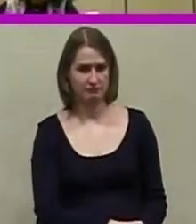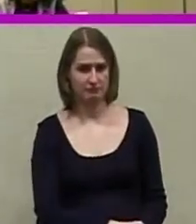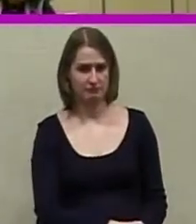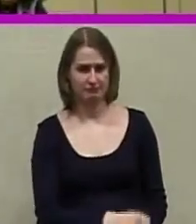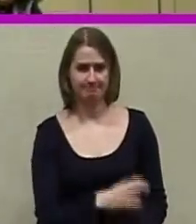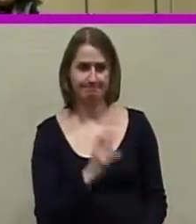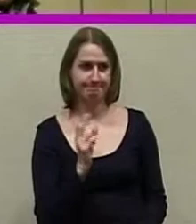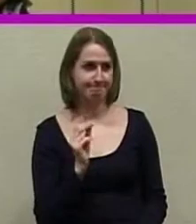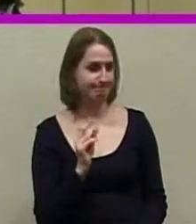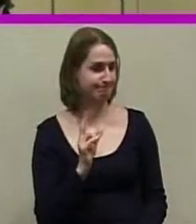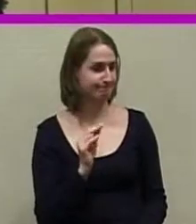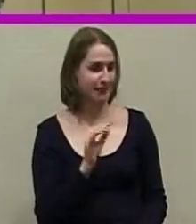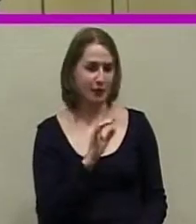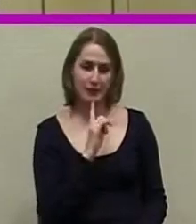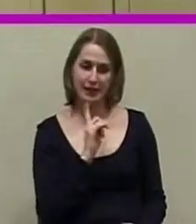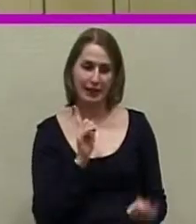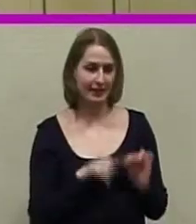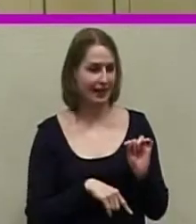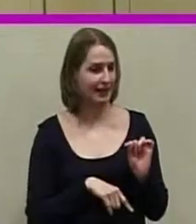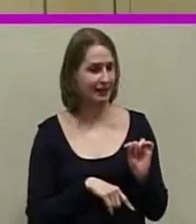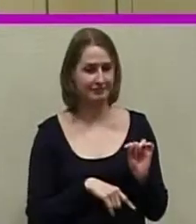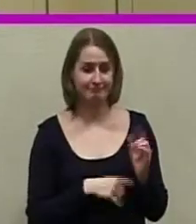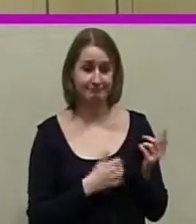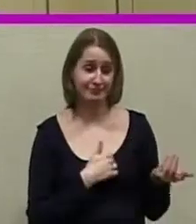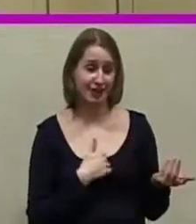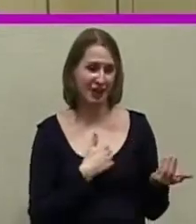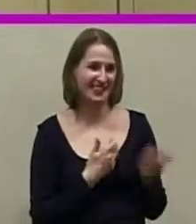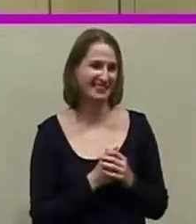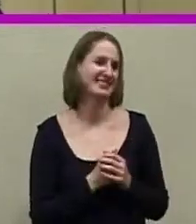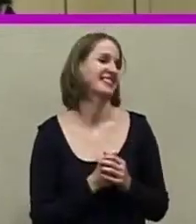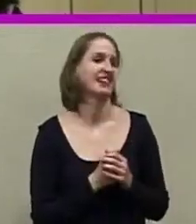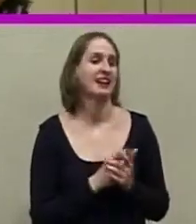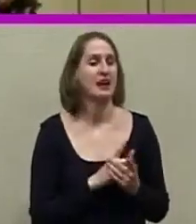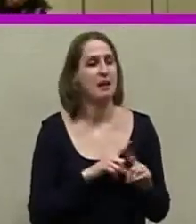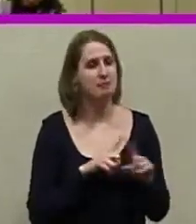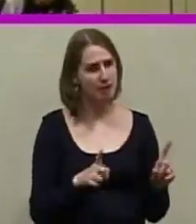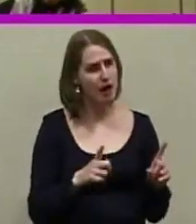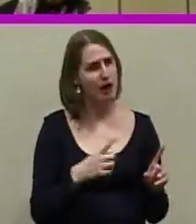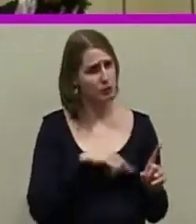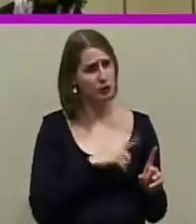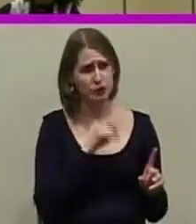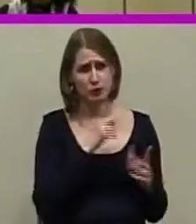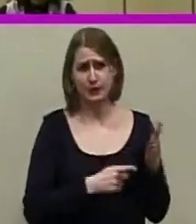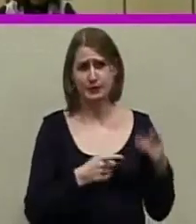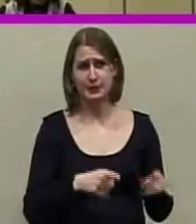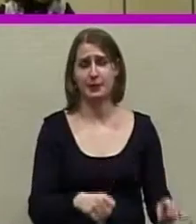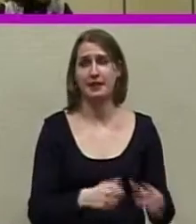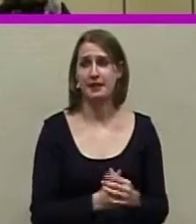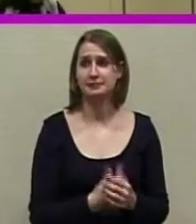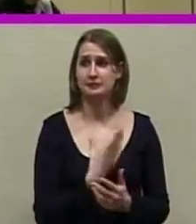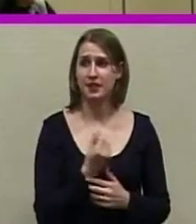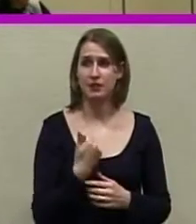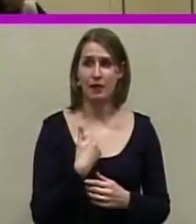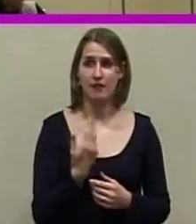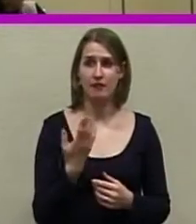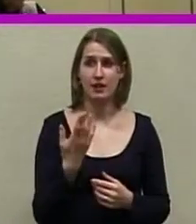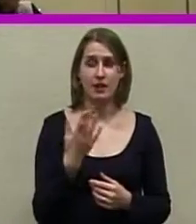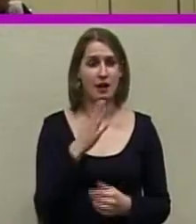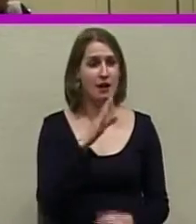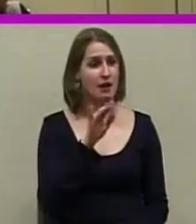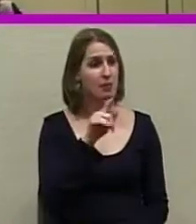No, I really can't. I'm sorry. But yeah, so that are we sure what's going on? Just you've got the blueprints if you've been